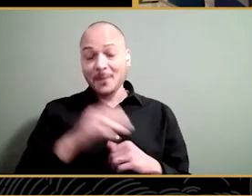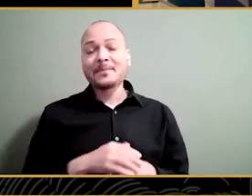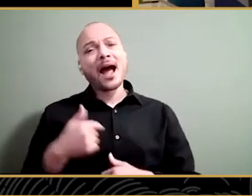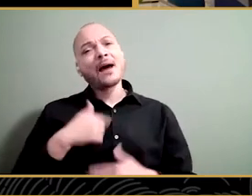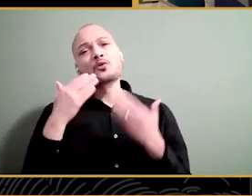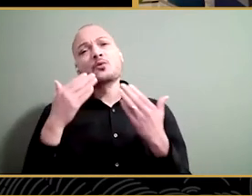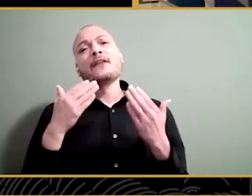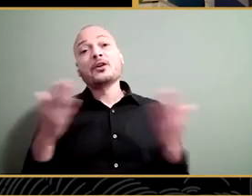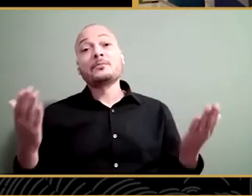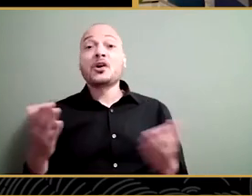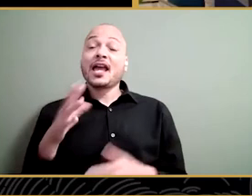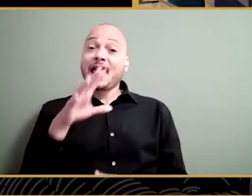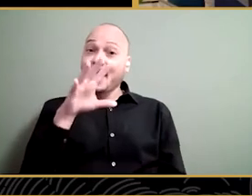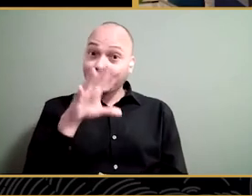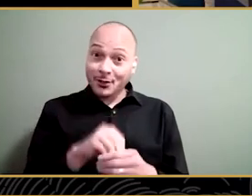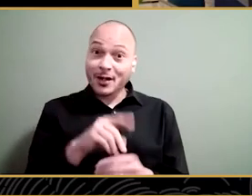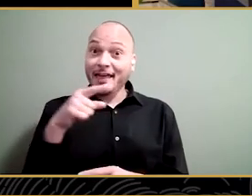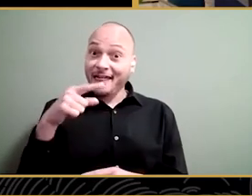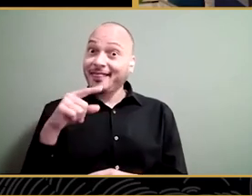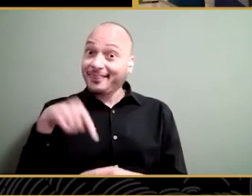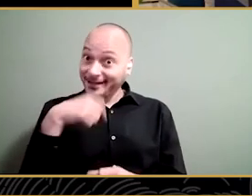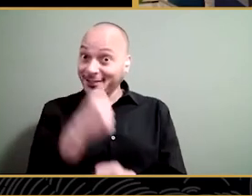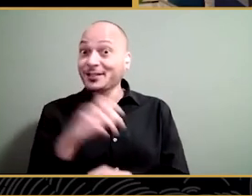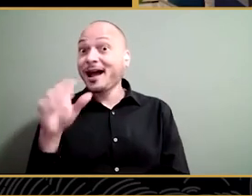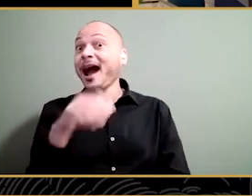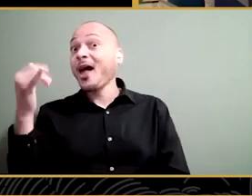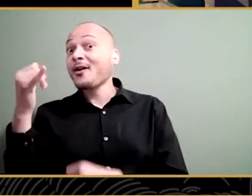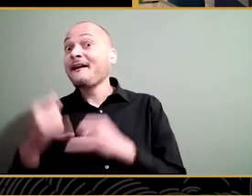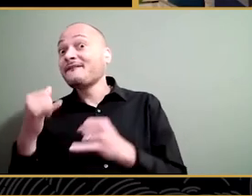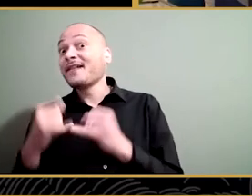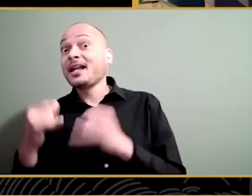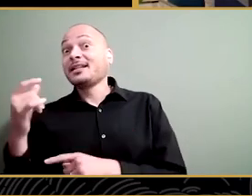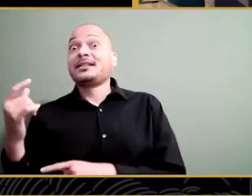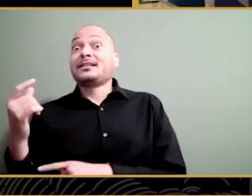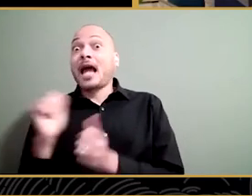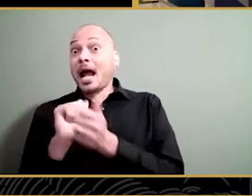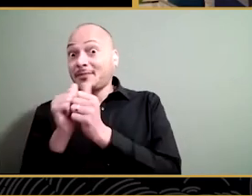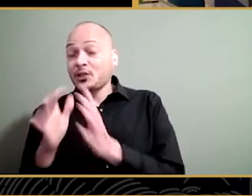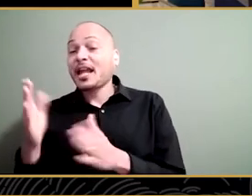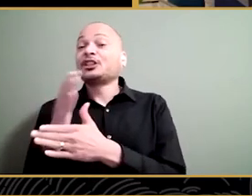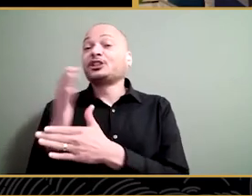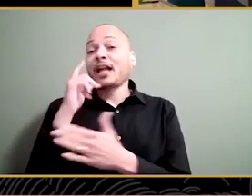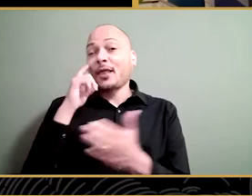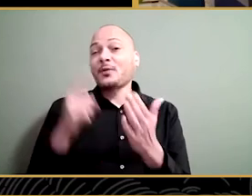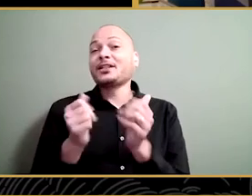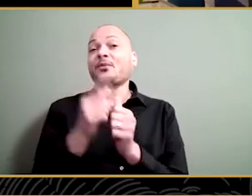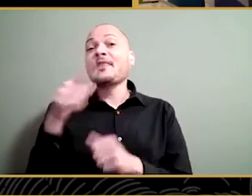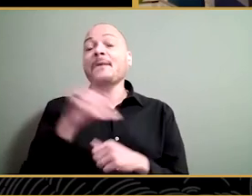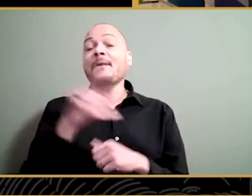I'm so grateful to be in the company of this year's other finalists And to share this recognition with them